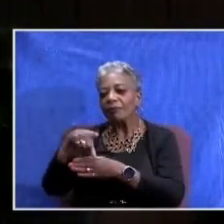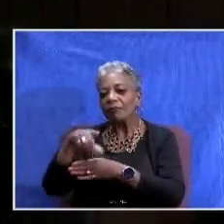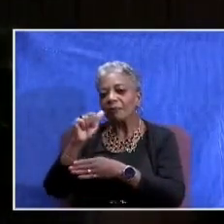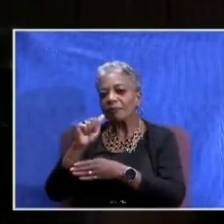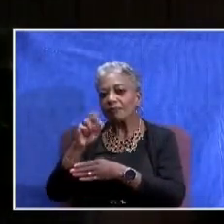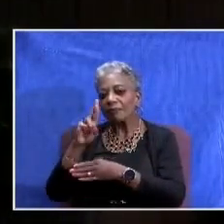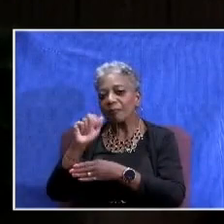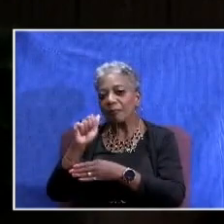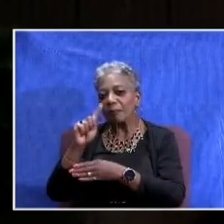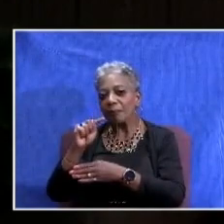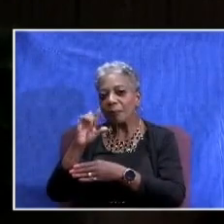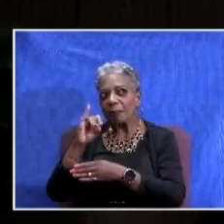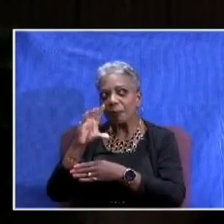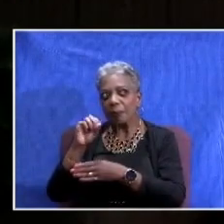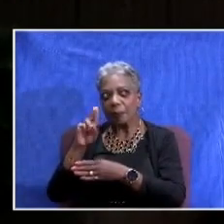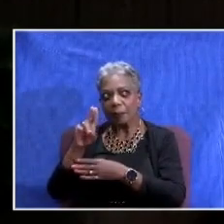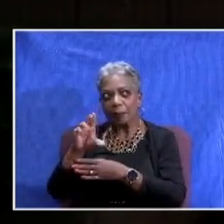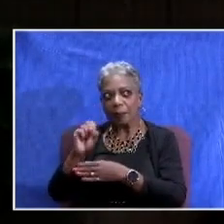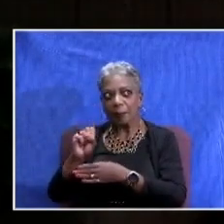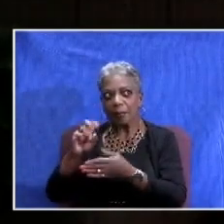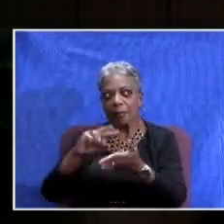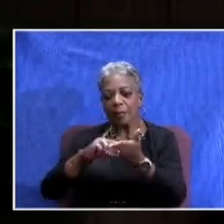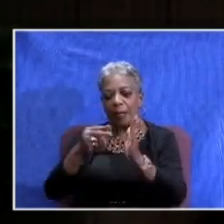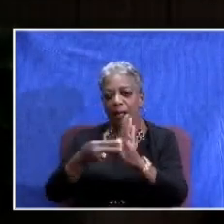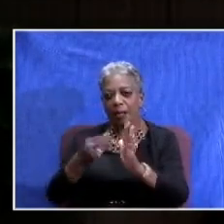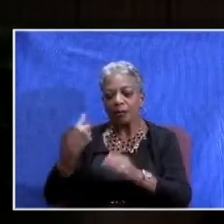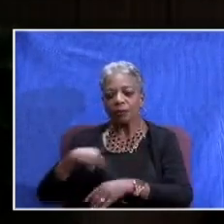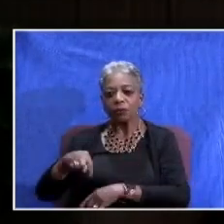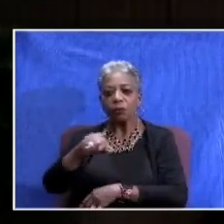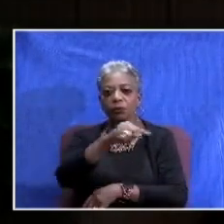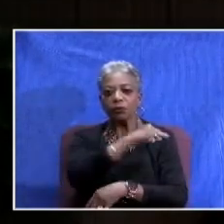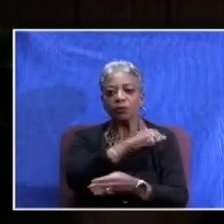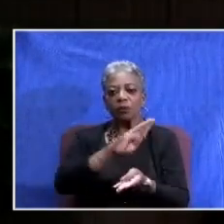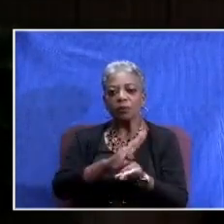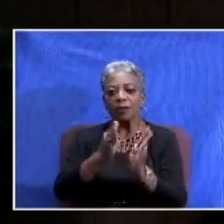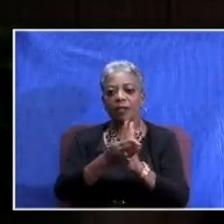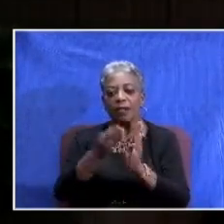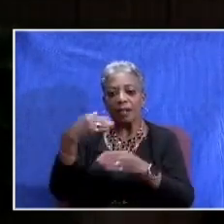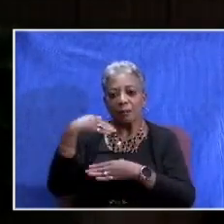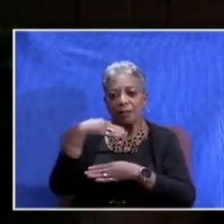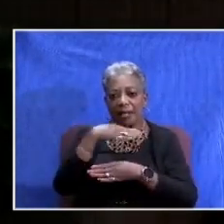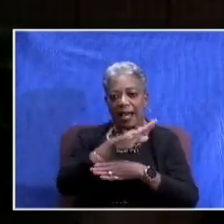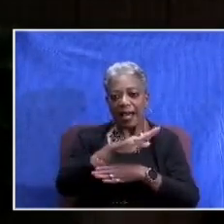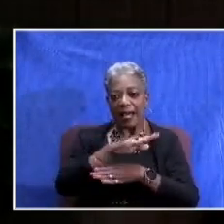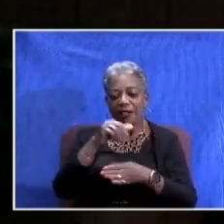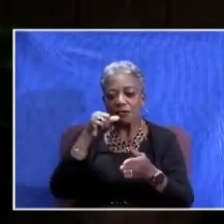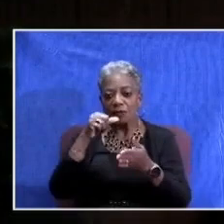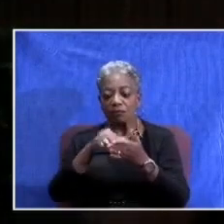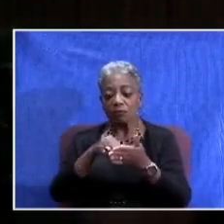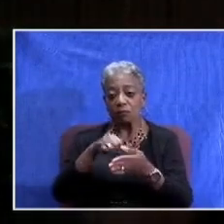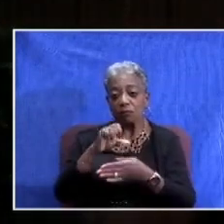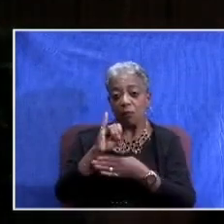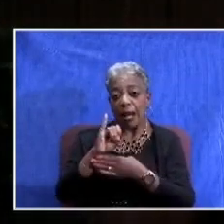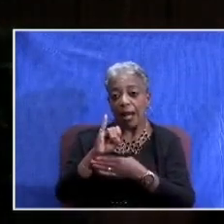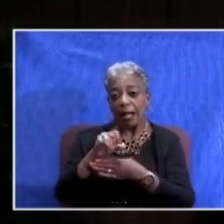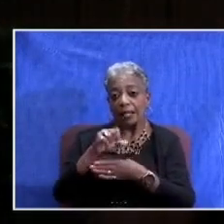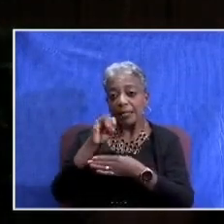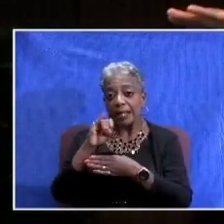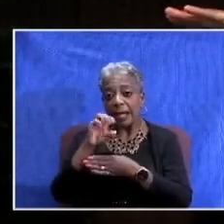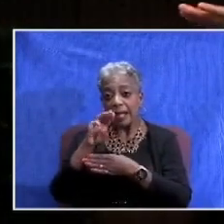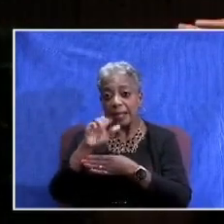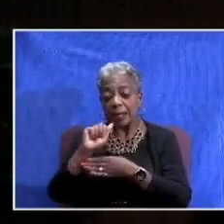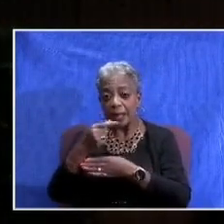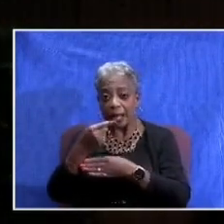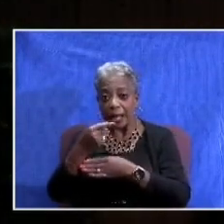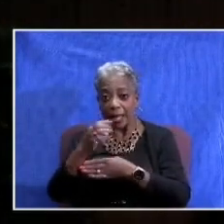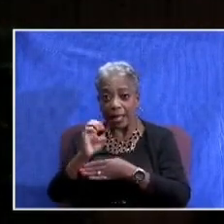buffoons. We've been depicted as non-intellectuals, non-thinkers, non-leaders. I know what I'm talking about because I'm a president of a college, and I got